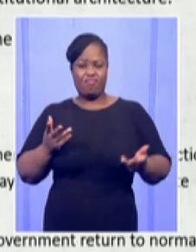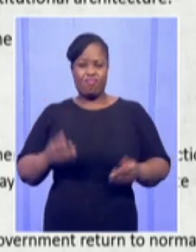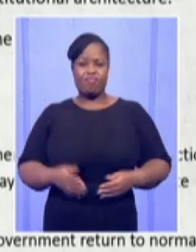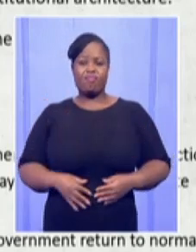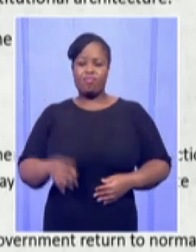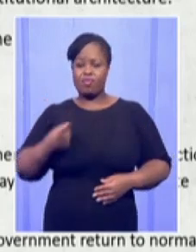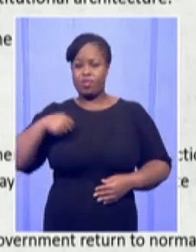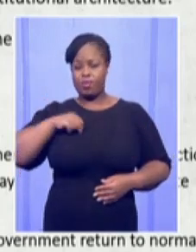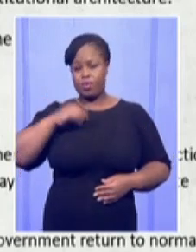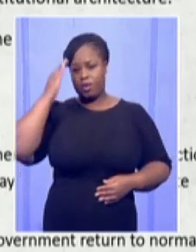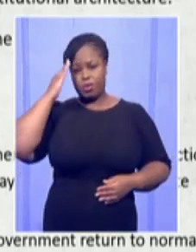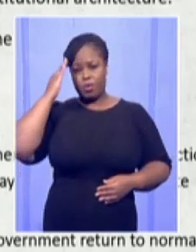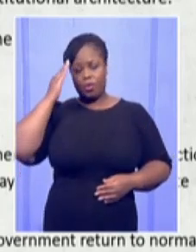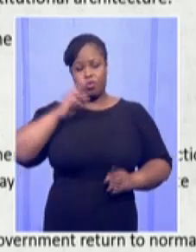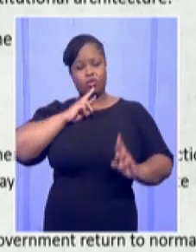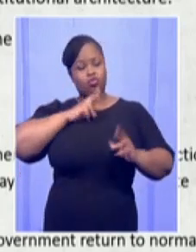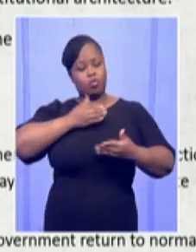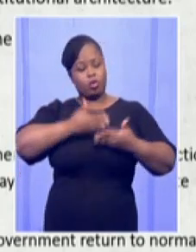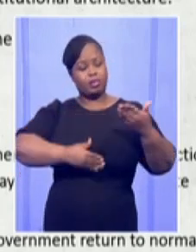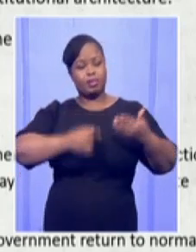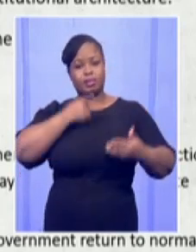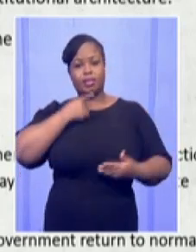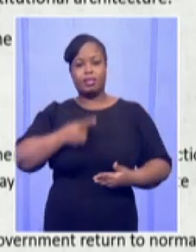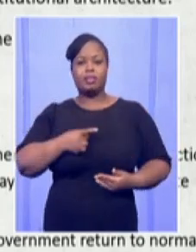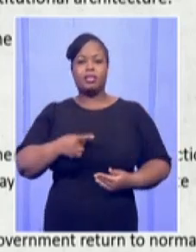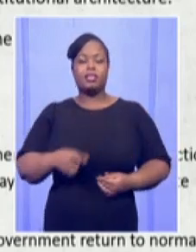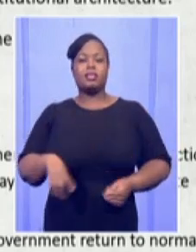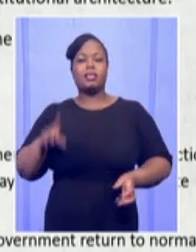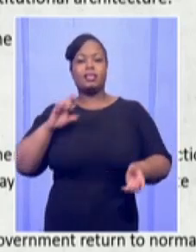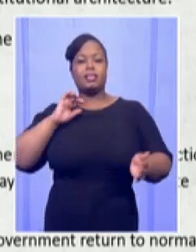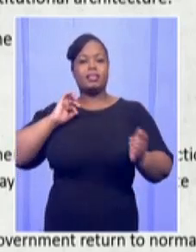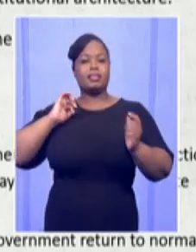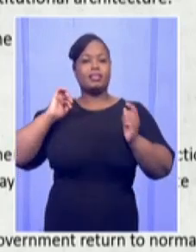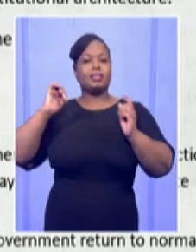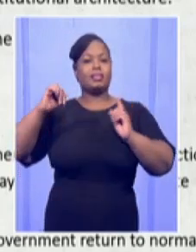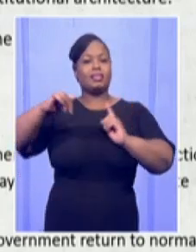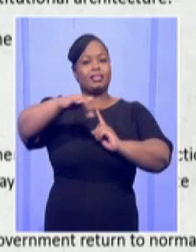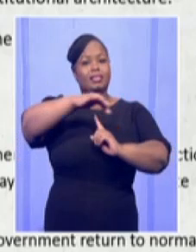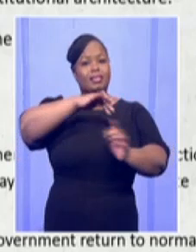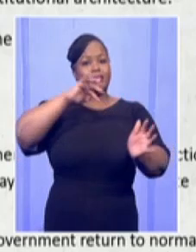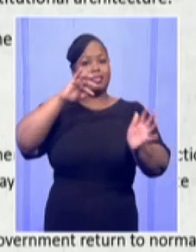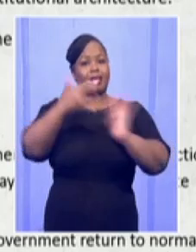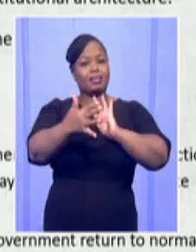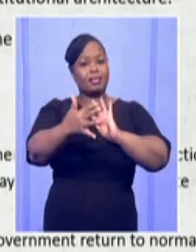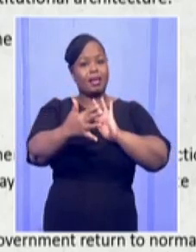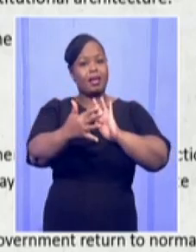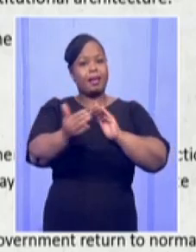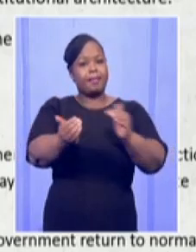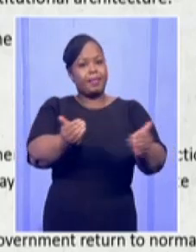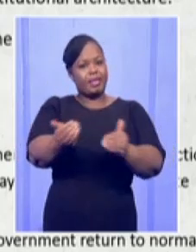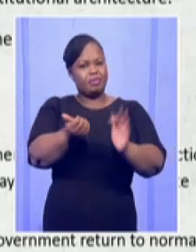the report also note that the Disaster Management Act does have certain strengths and limitations. It's getting